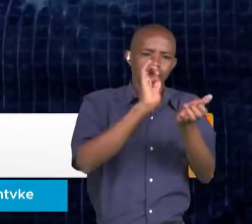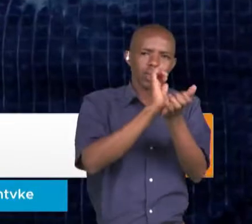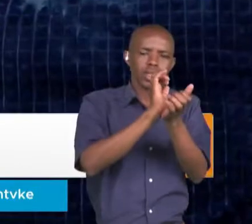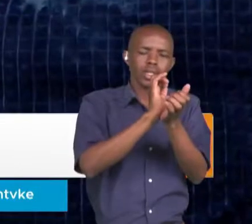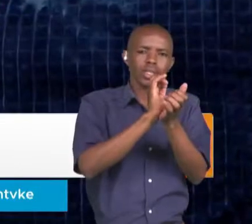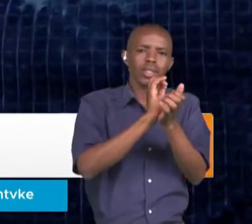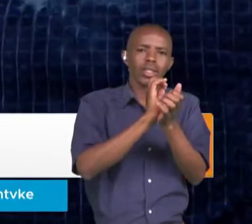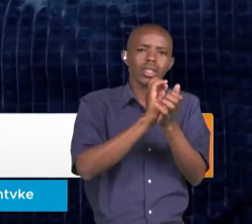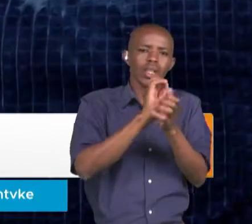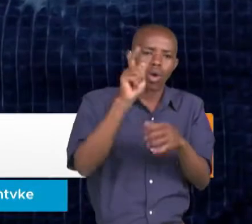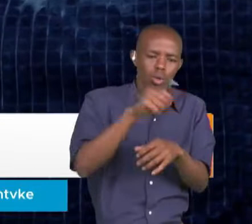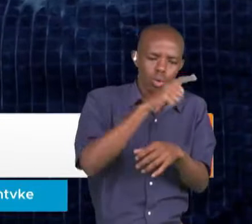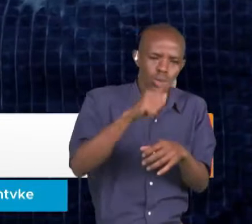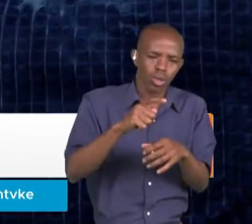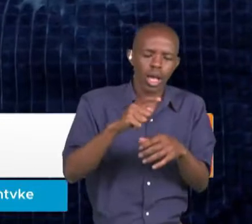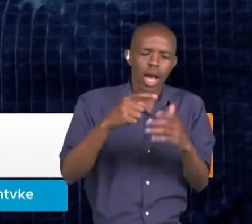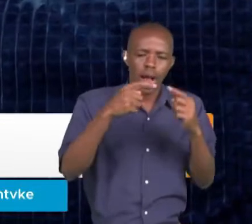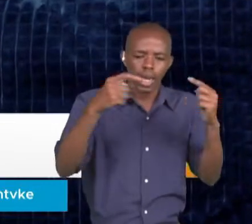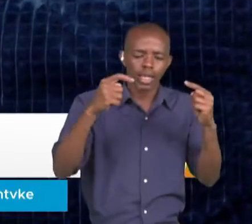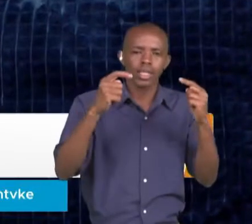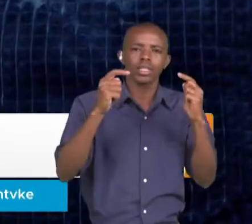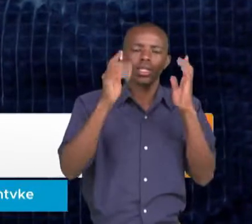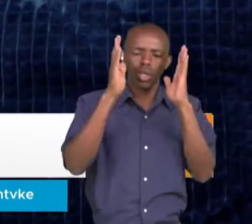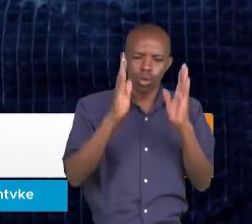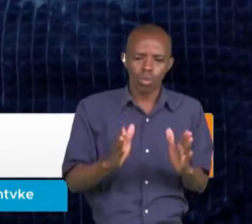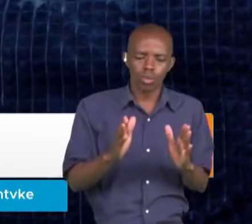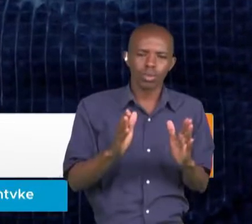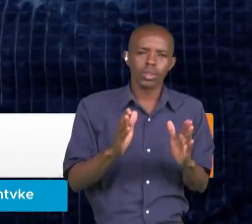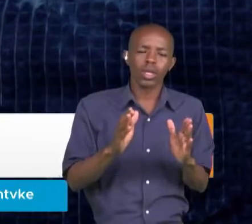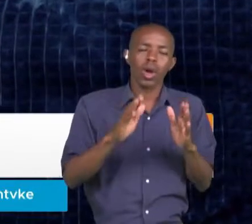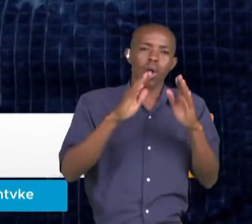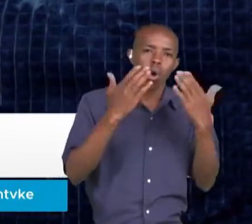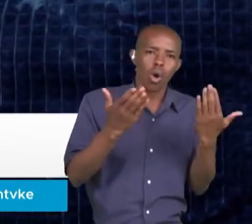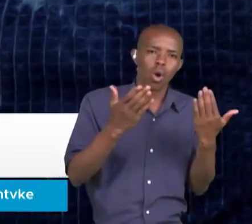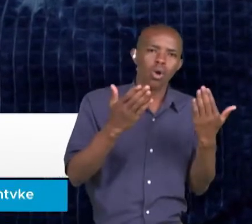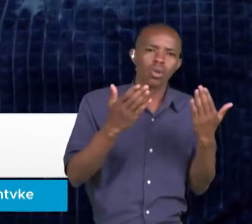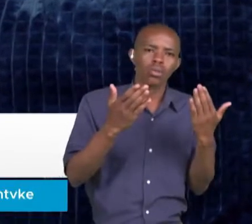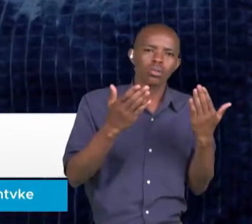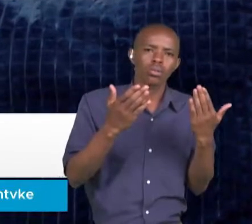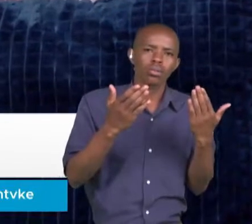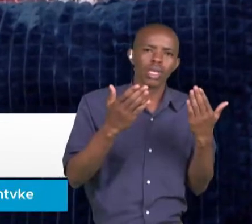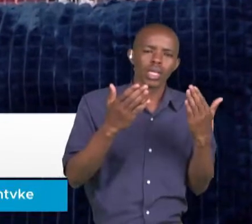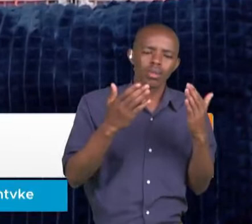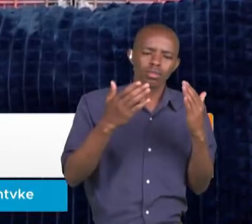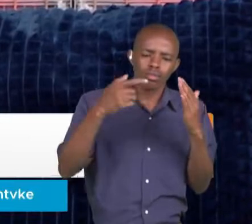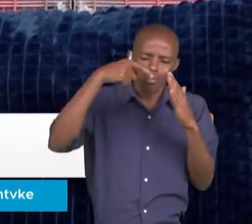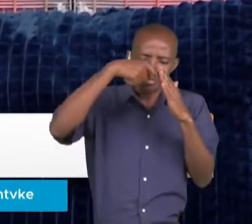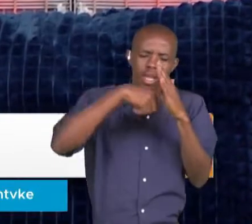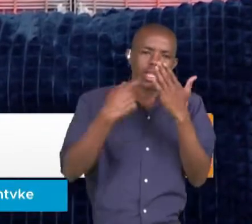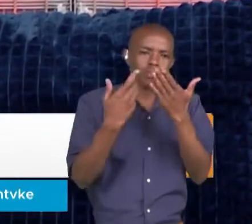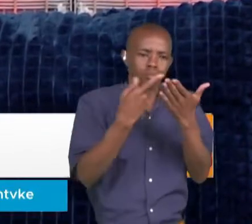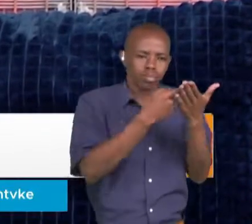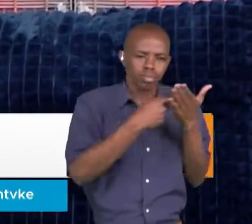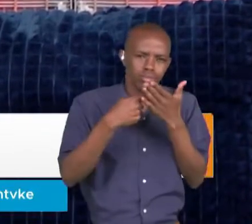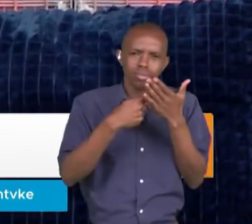For perpetrating crimes against humanity, or to further the negotiations? I mean, I'm an expert in kidnap and ransom, but